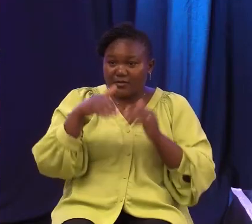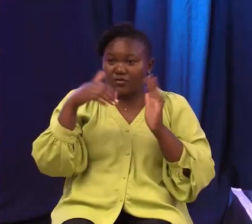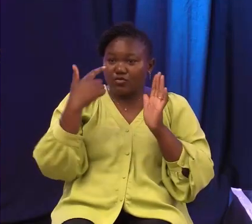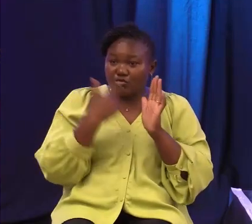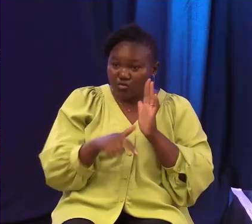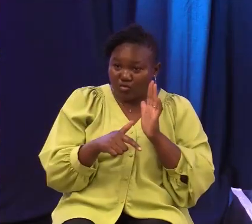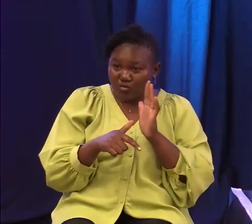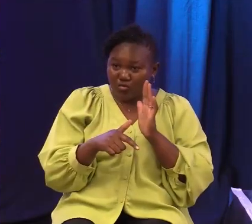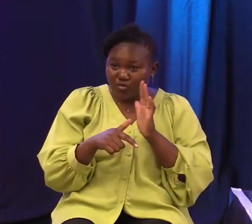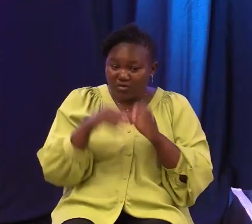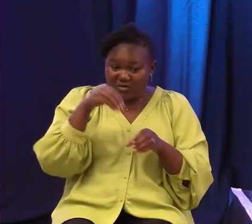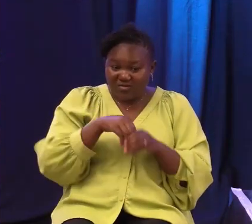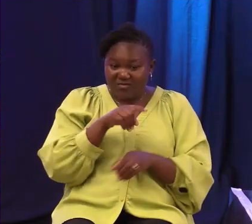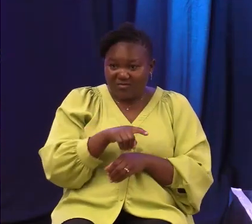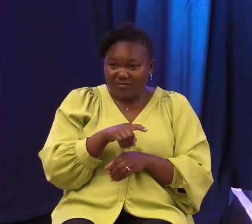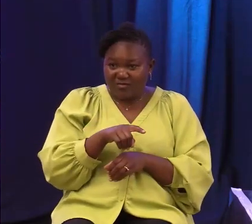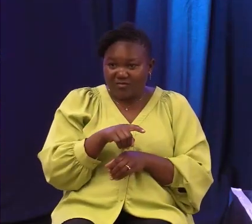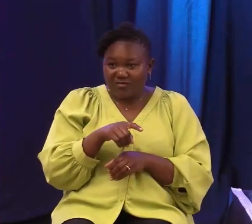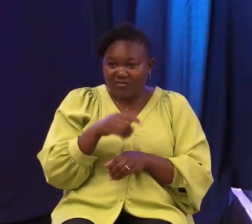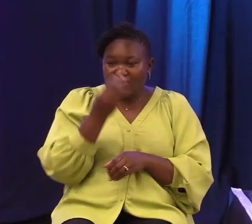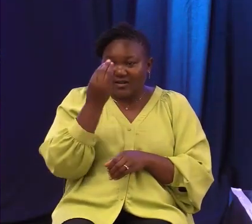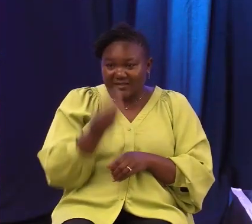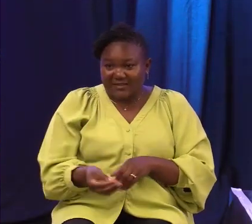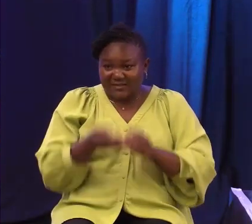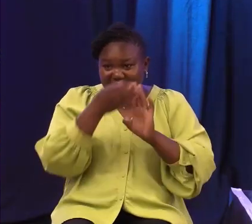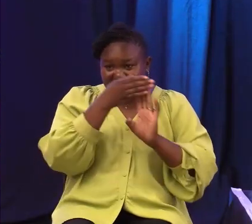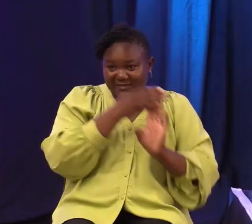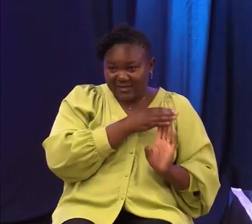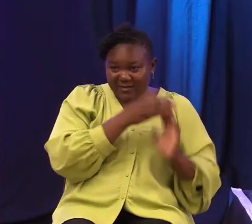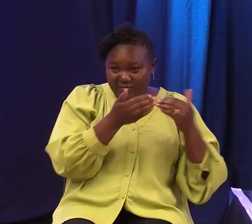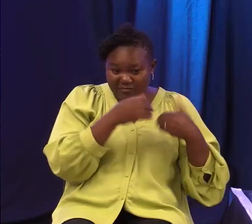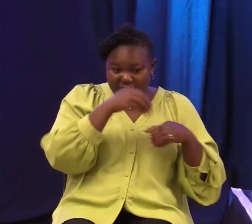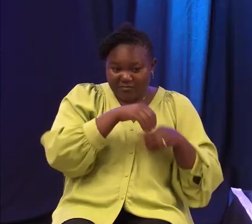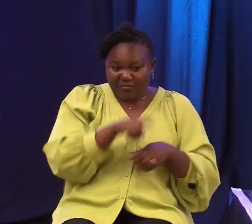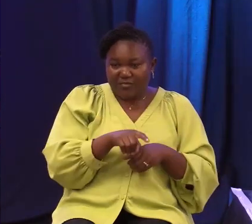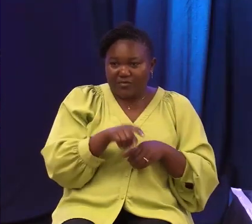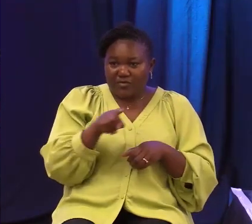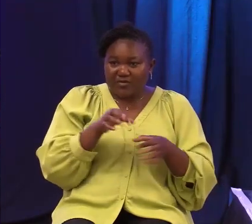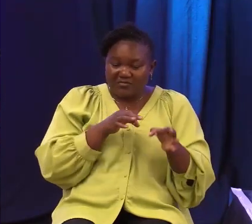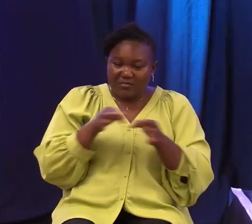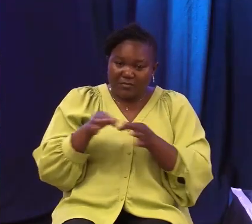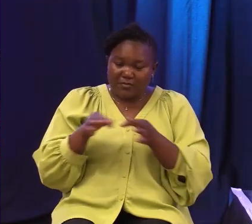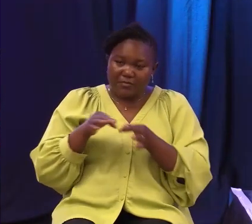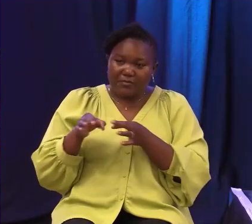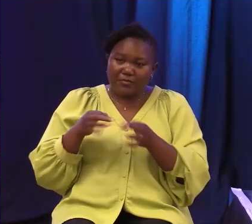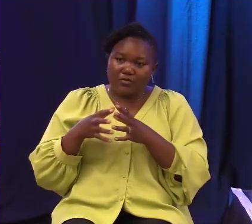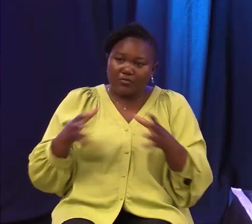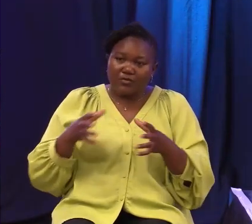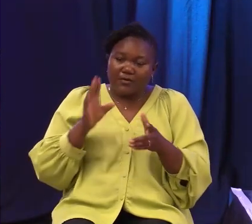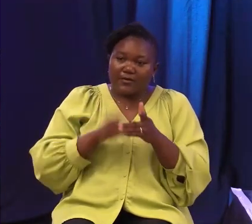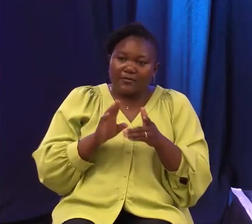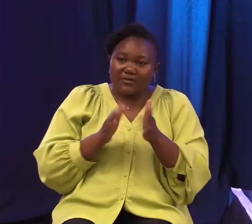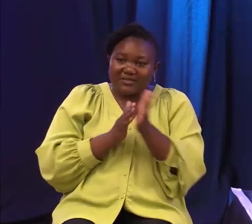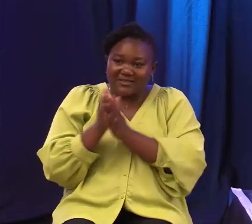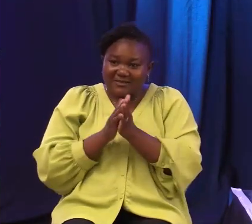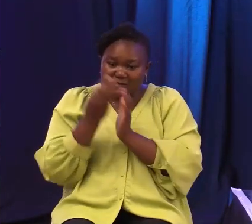in this case, the Child Care and Protection Act, which was mentioned here, emphasize the interest